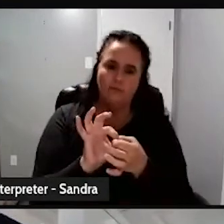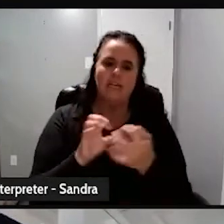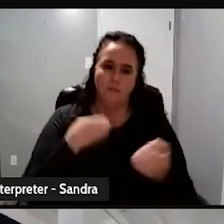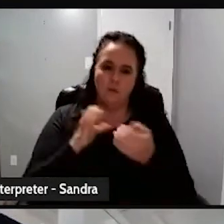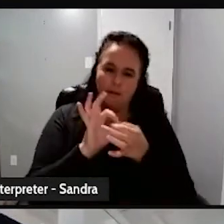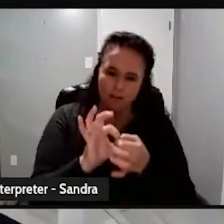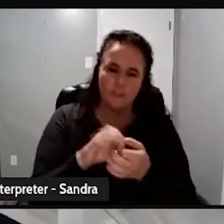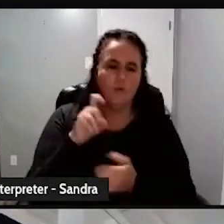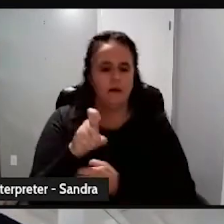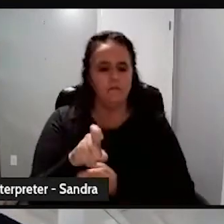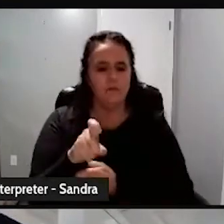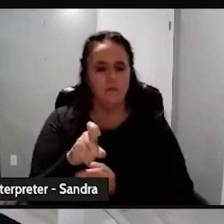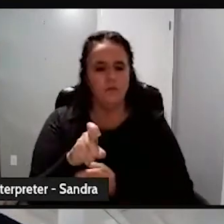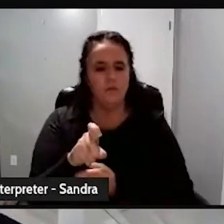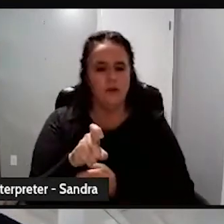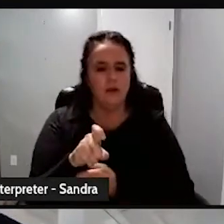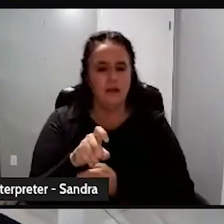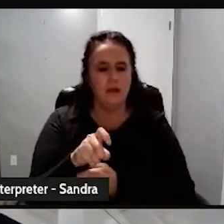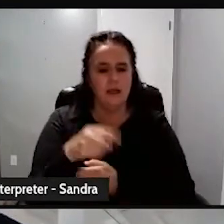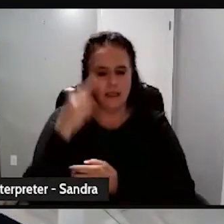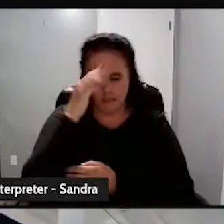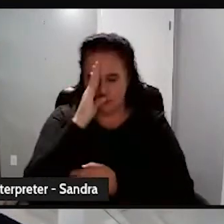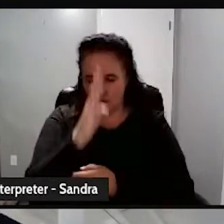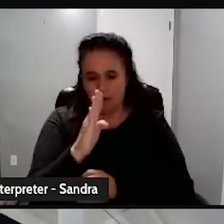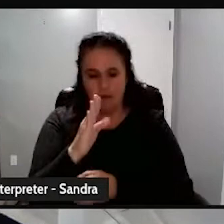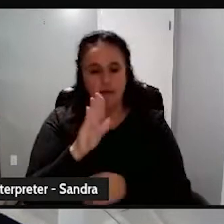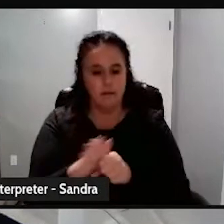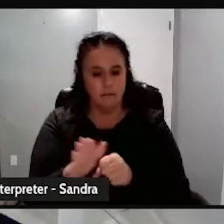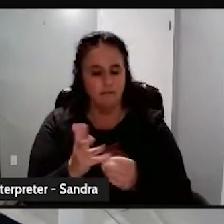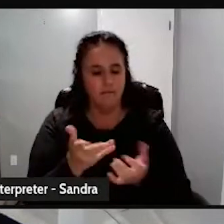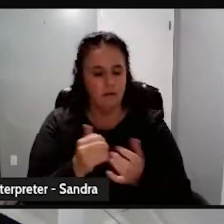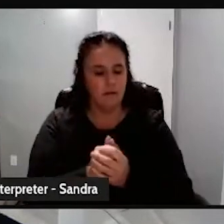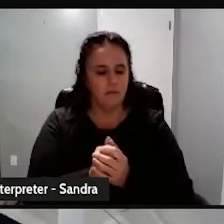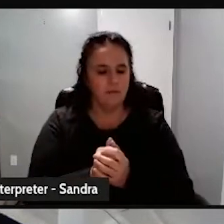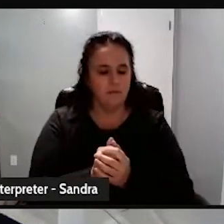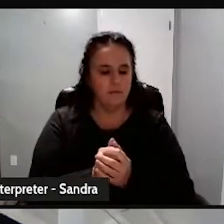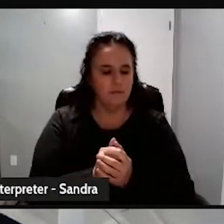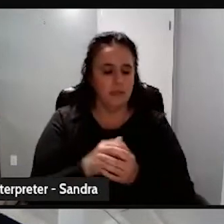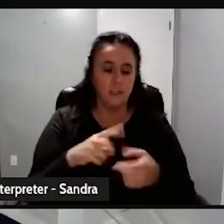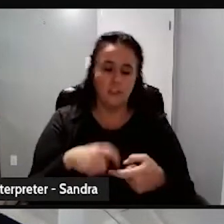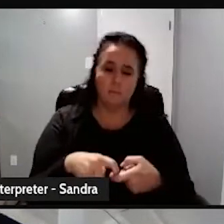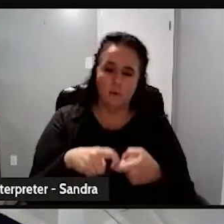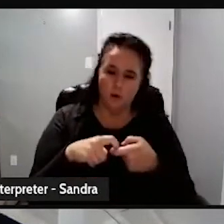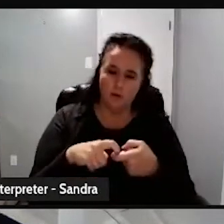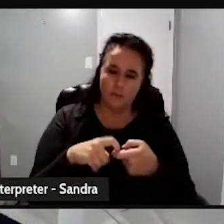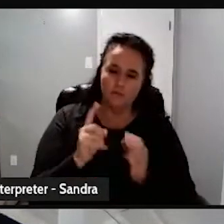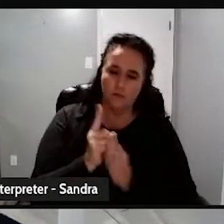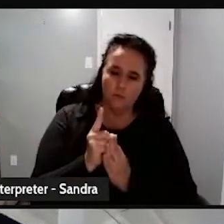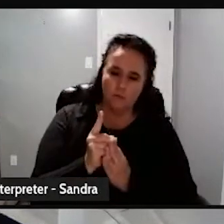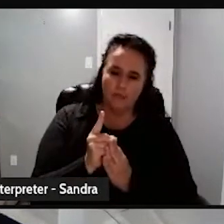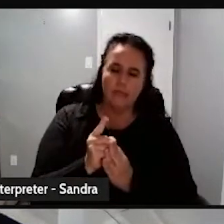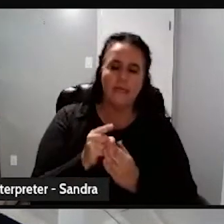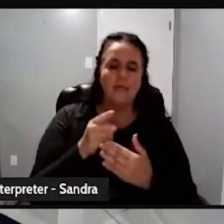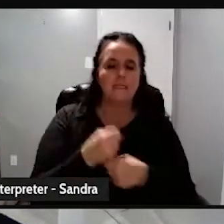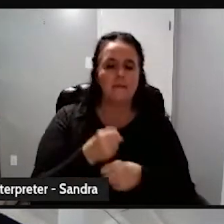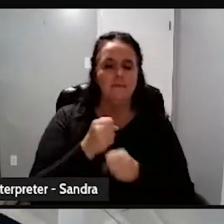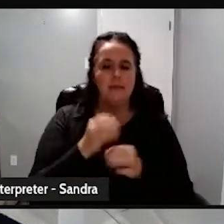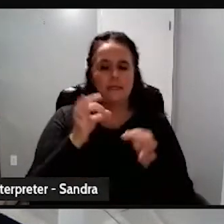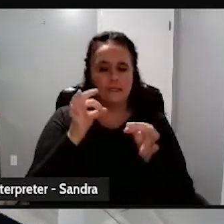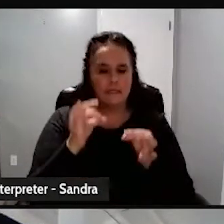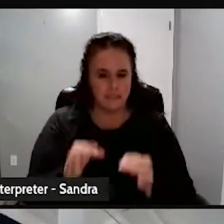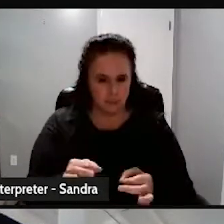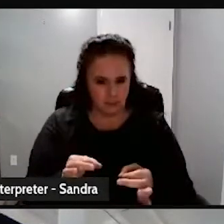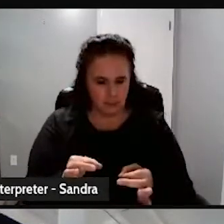be rational enough and pause for a moment so that we're making decisions based on our common